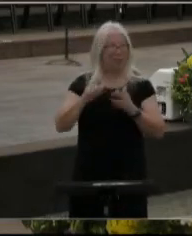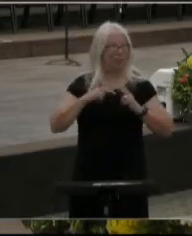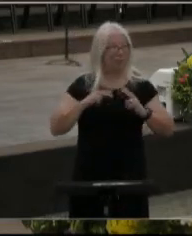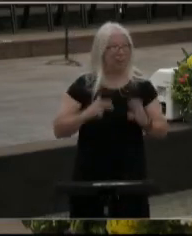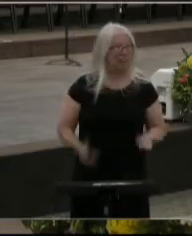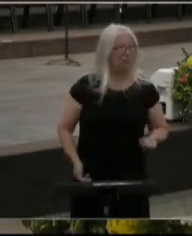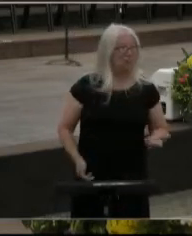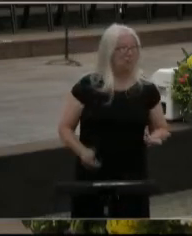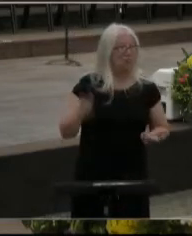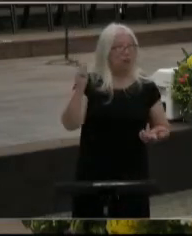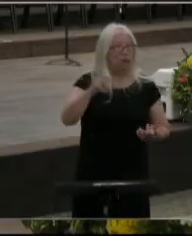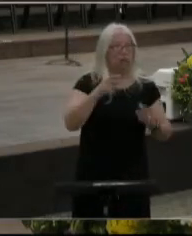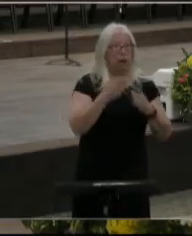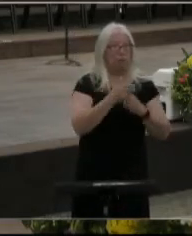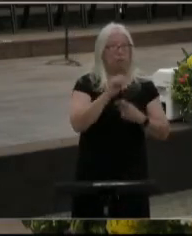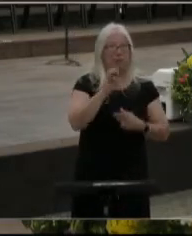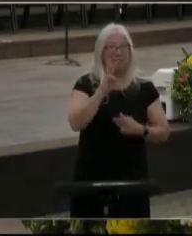vacation. You need to go to the Motel 6.